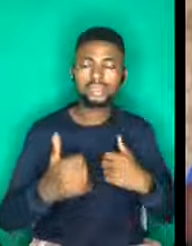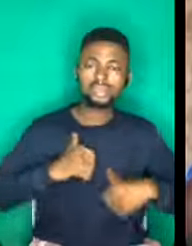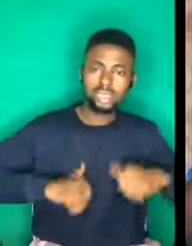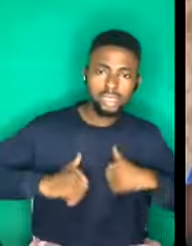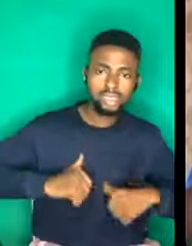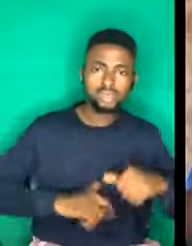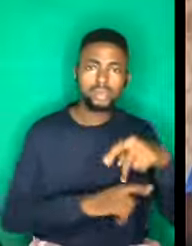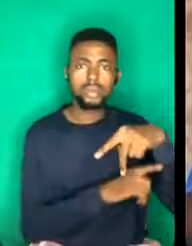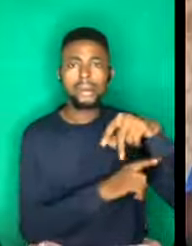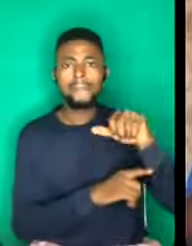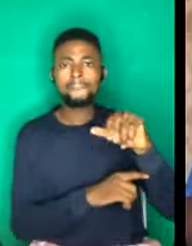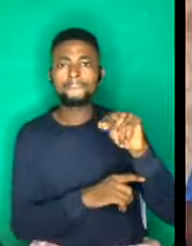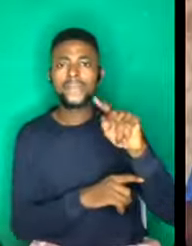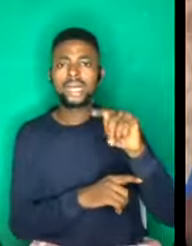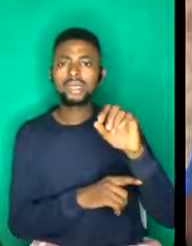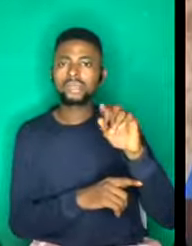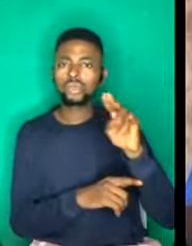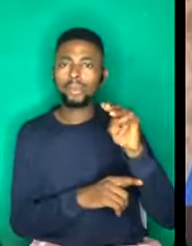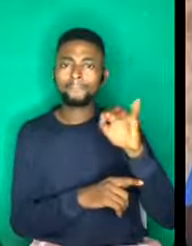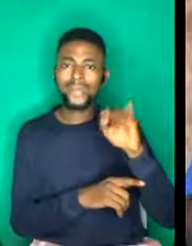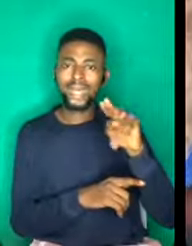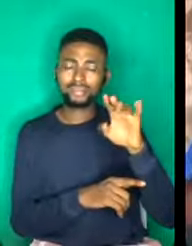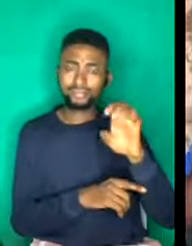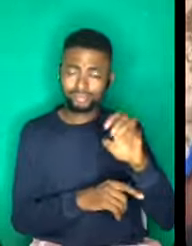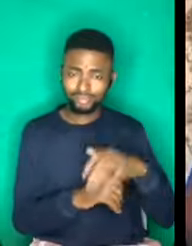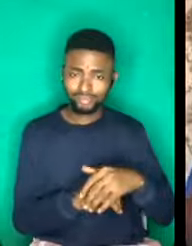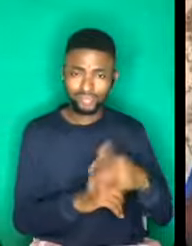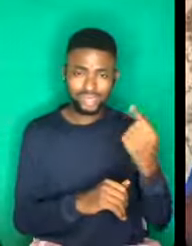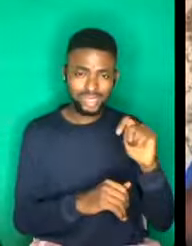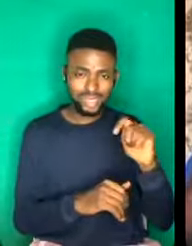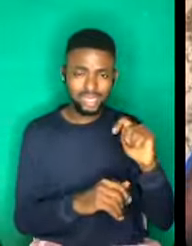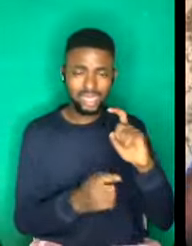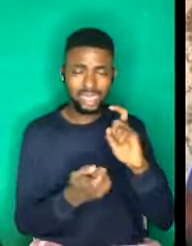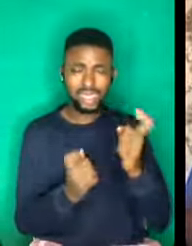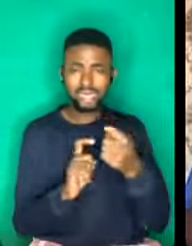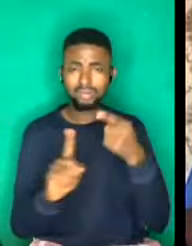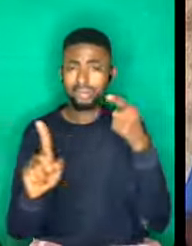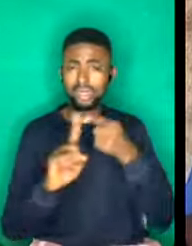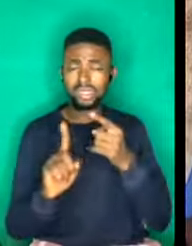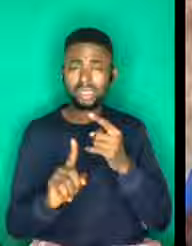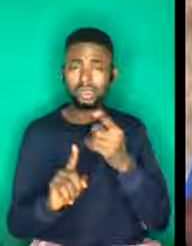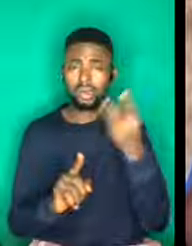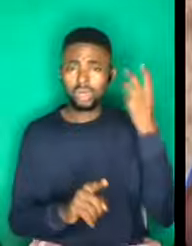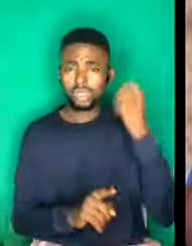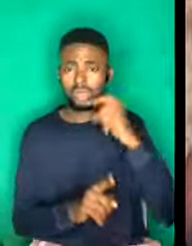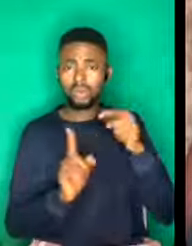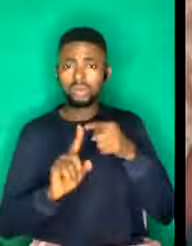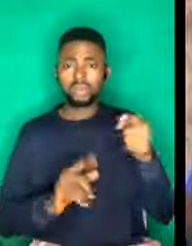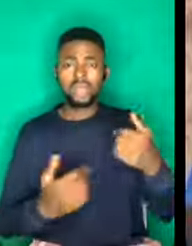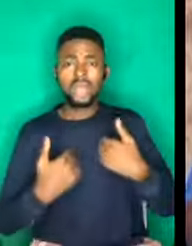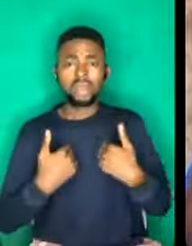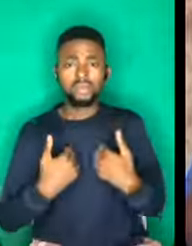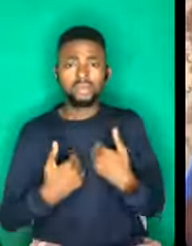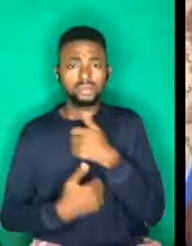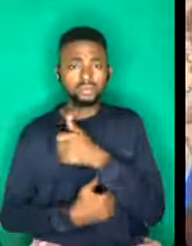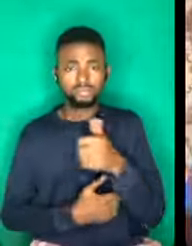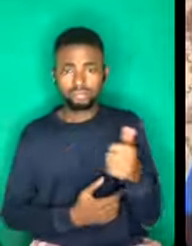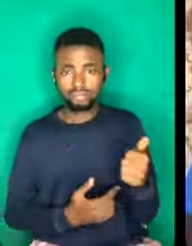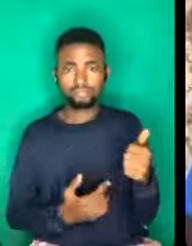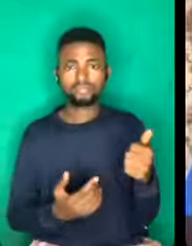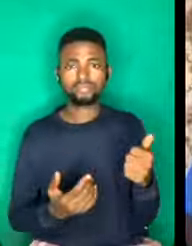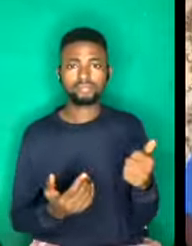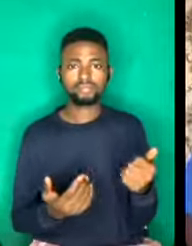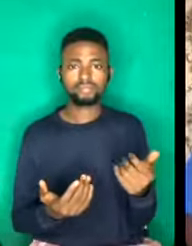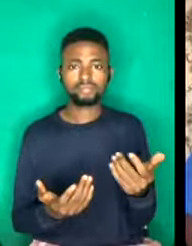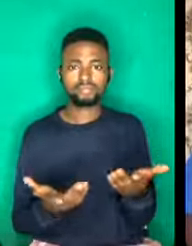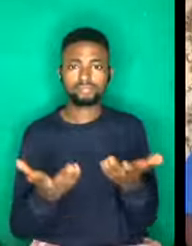this. The turning point was when we had a presentation, administration as they call it. We had a presentation,